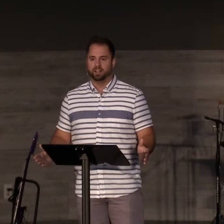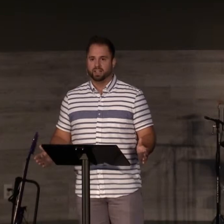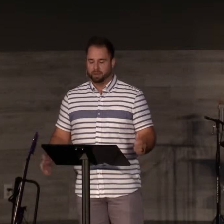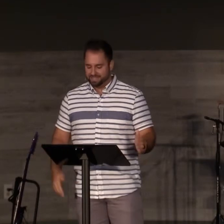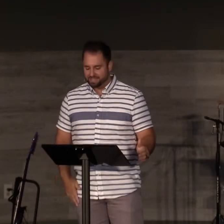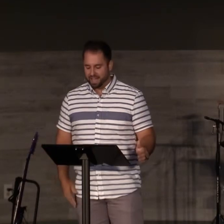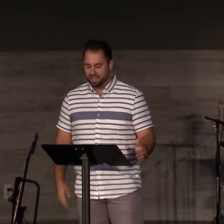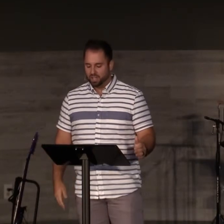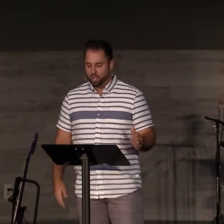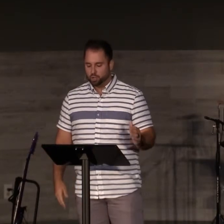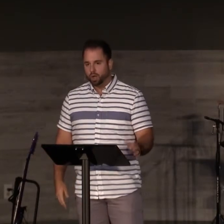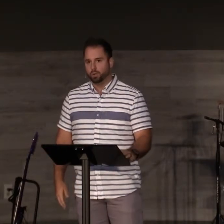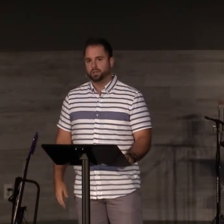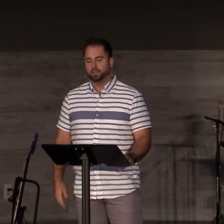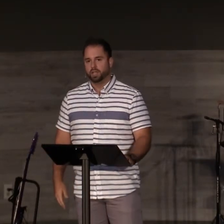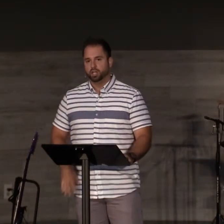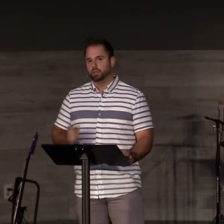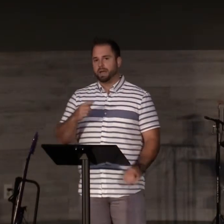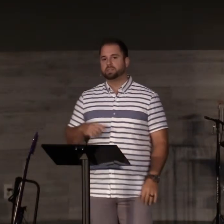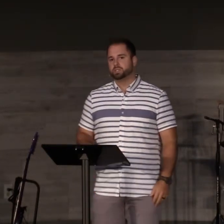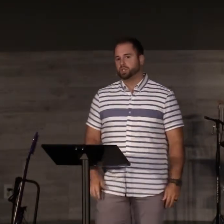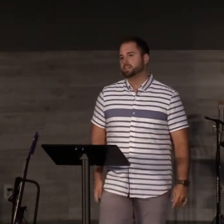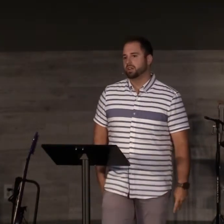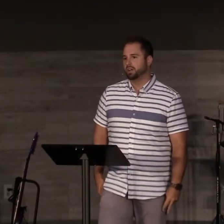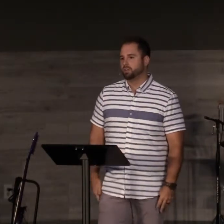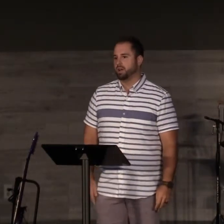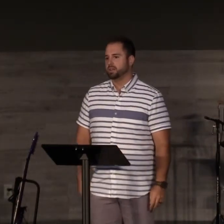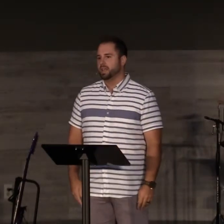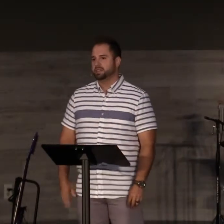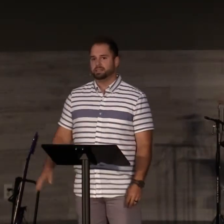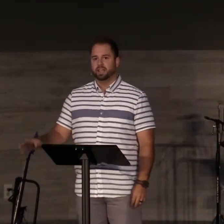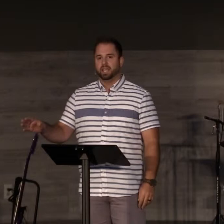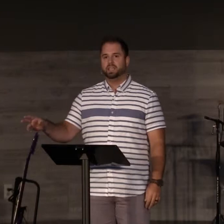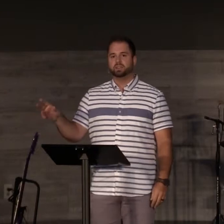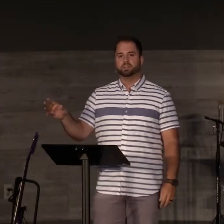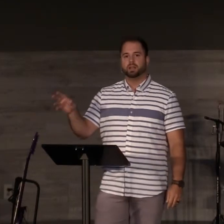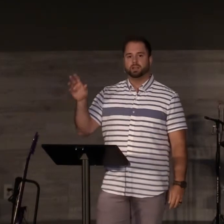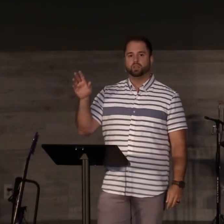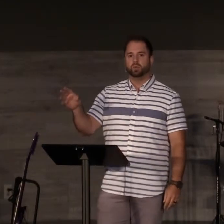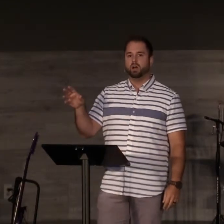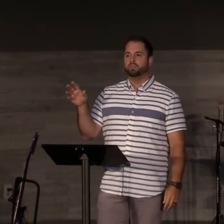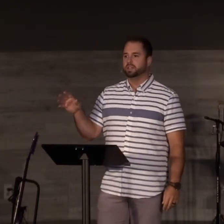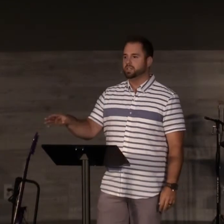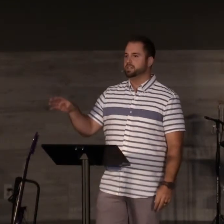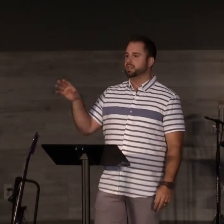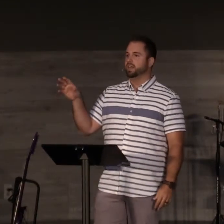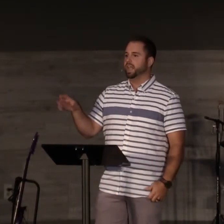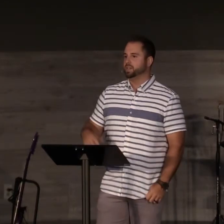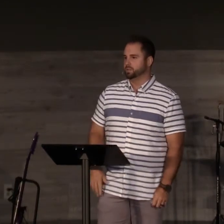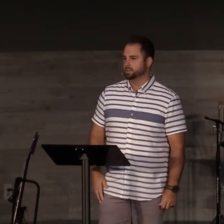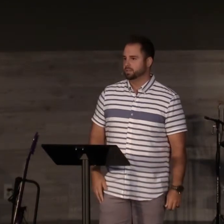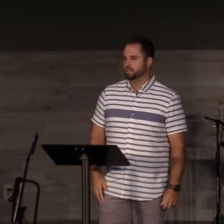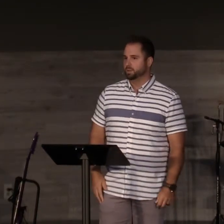anger, but instead, you don't. You know, the Bible says when Jesus hung on the cross, it says he could have summoned 12 legions